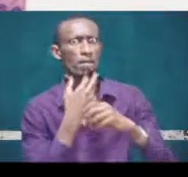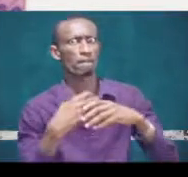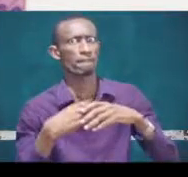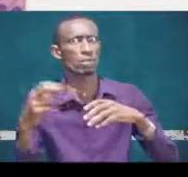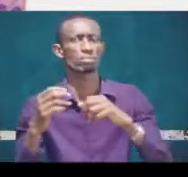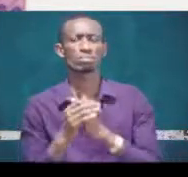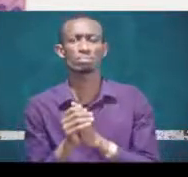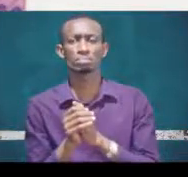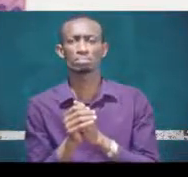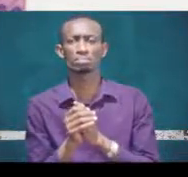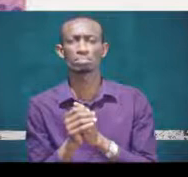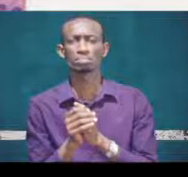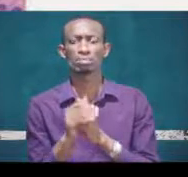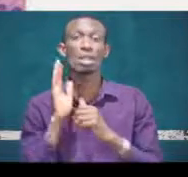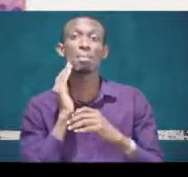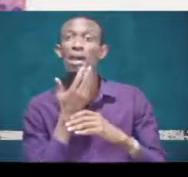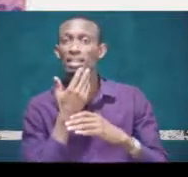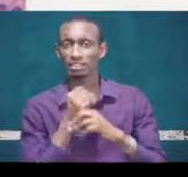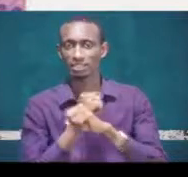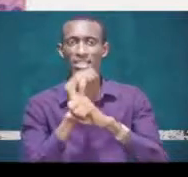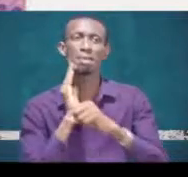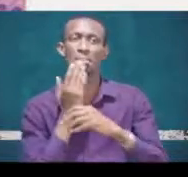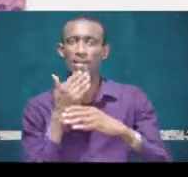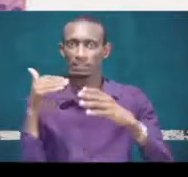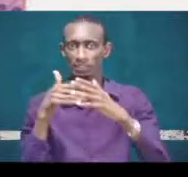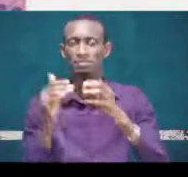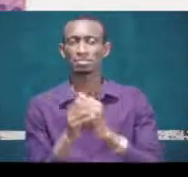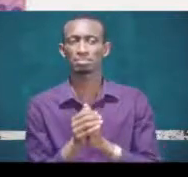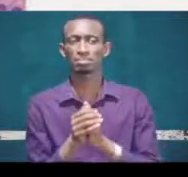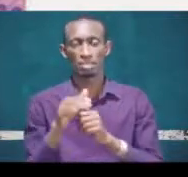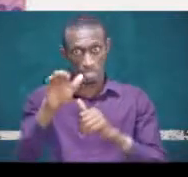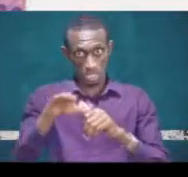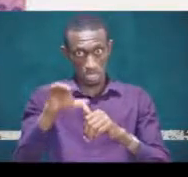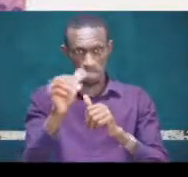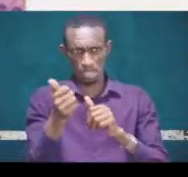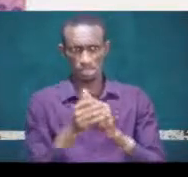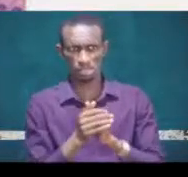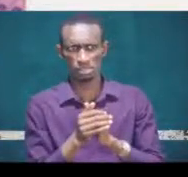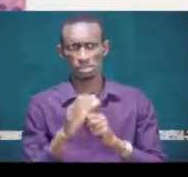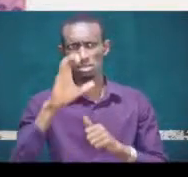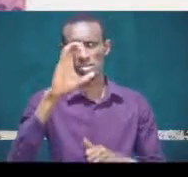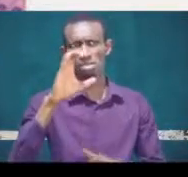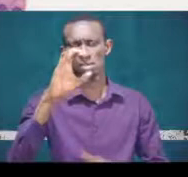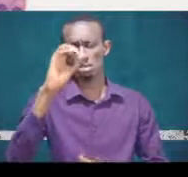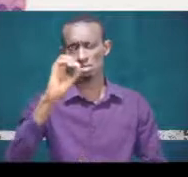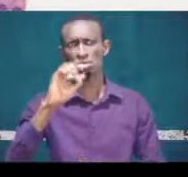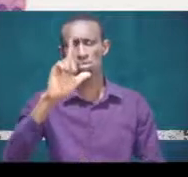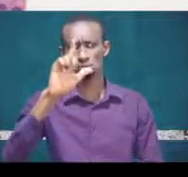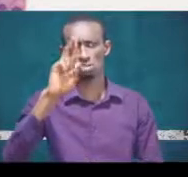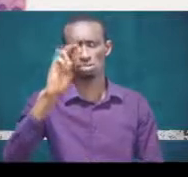and then cells are elongated. That's why we say columnar. Then here we